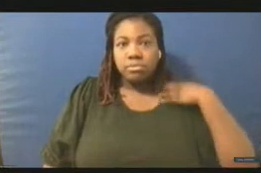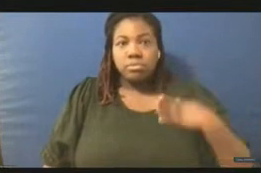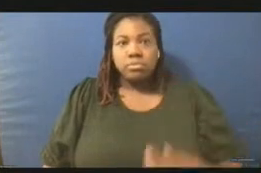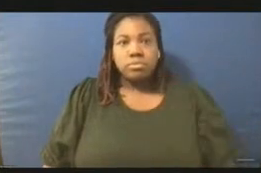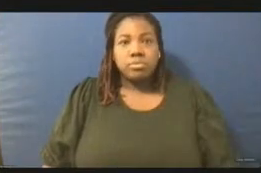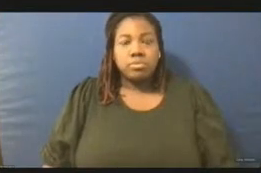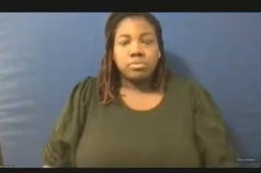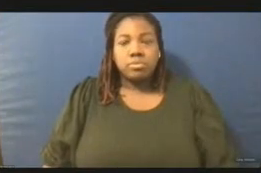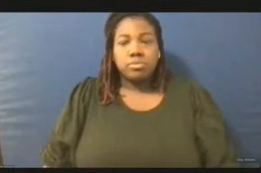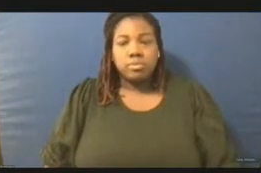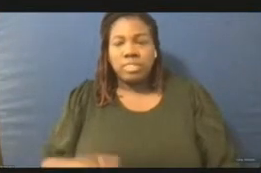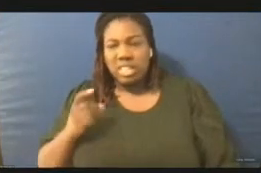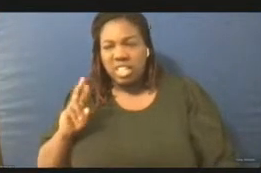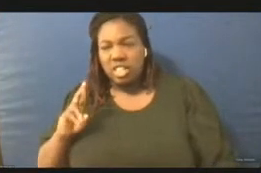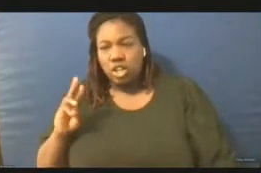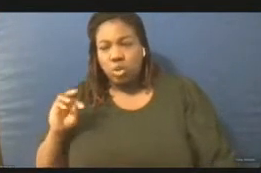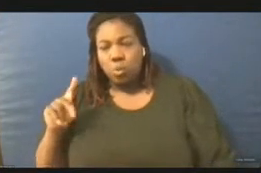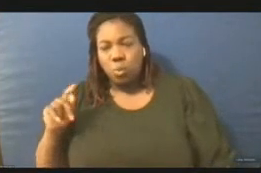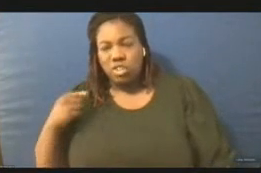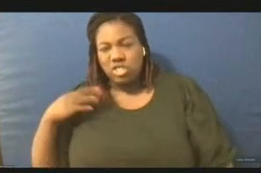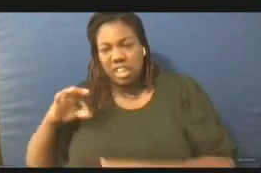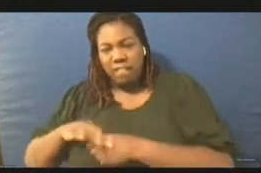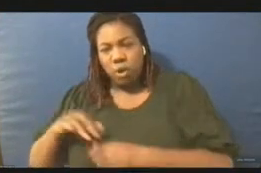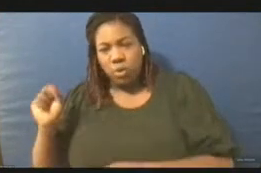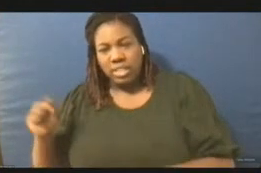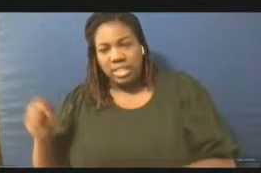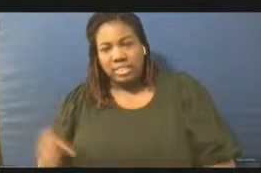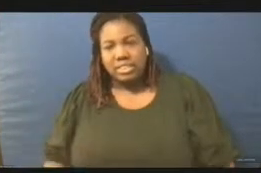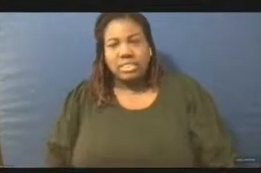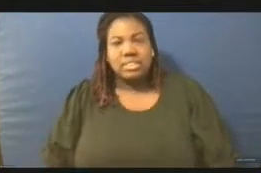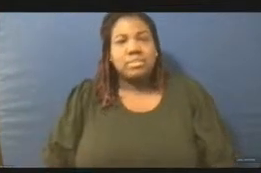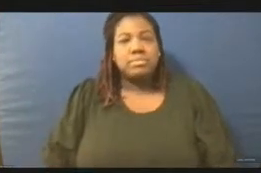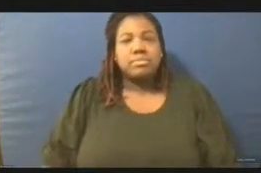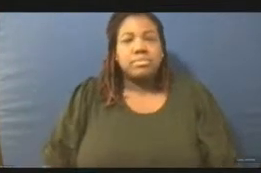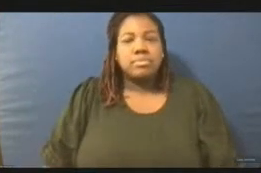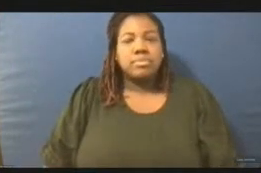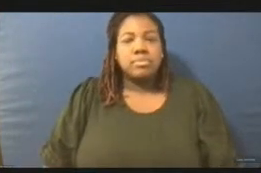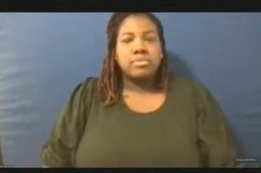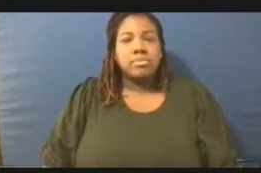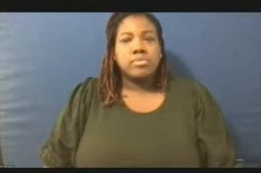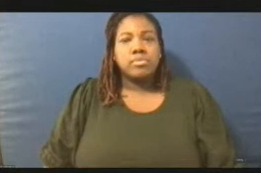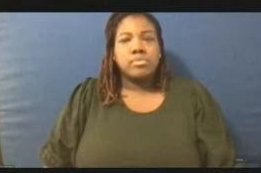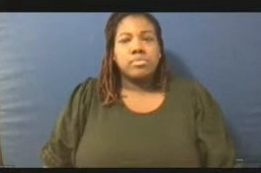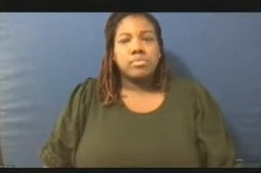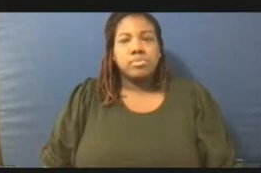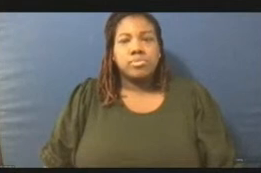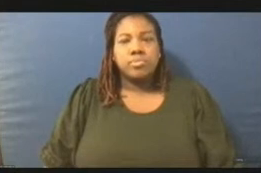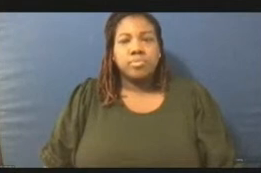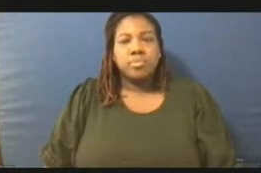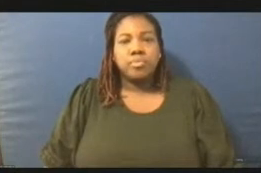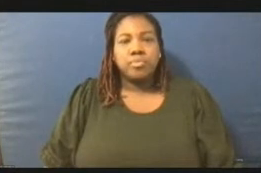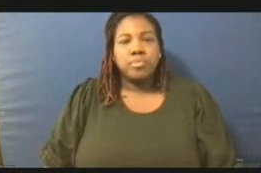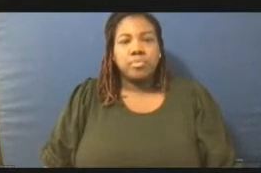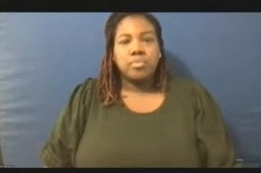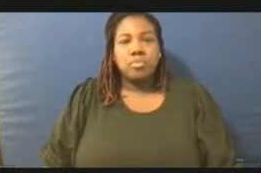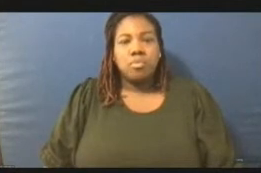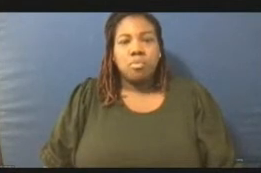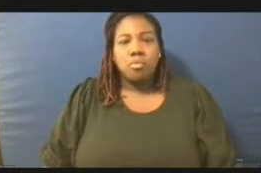And this is Dr. Venters. I vote yes. Thank you, Dr. Venters. One moment, reporters, please.